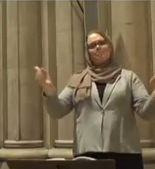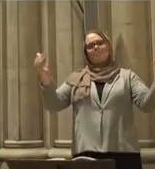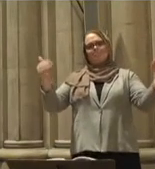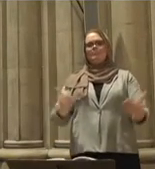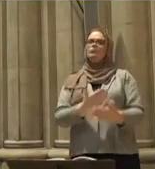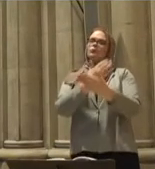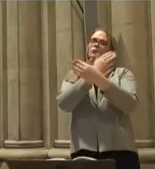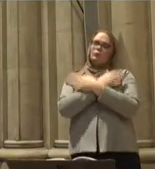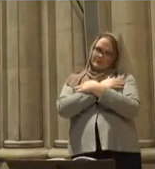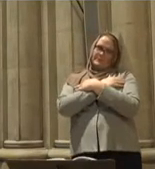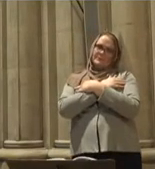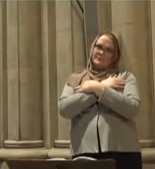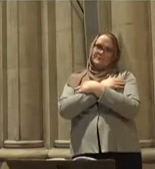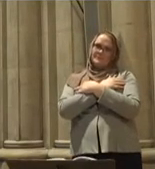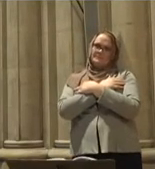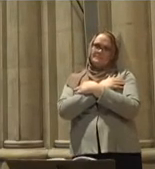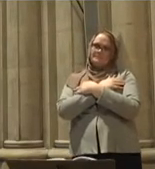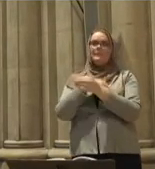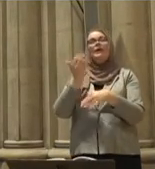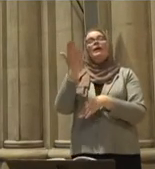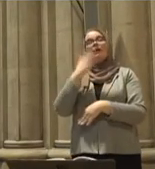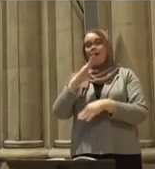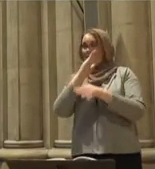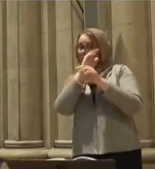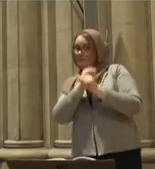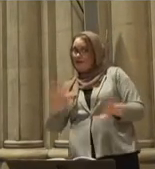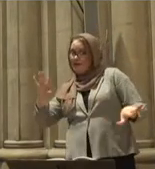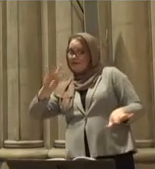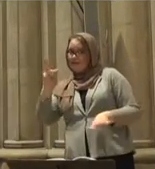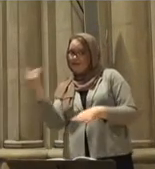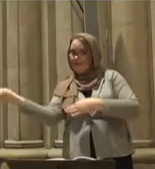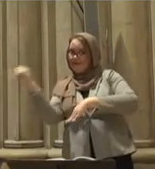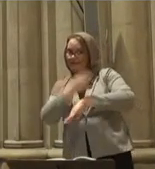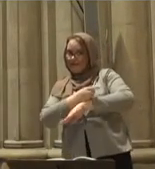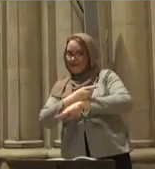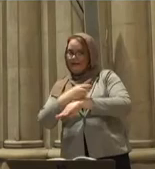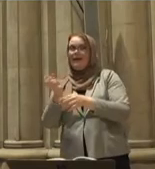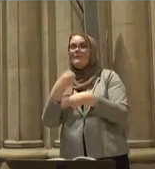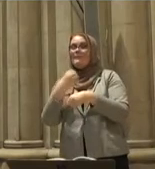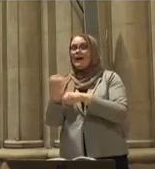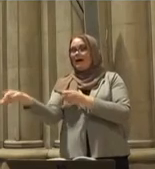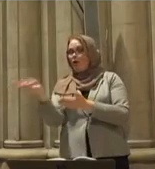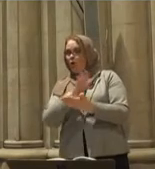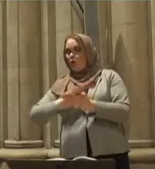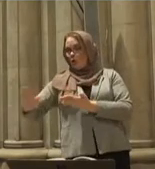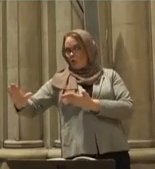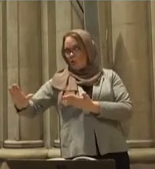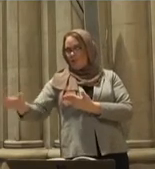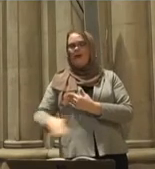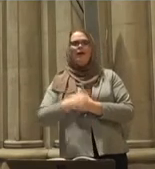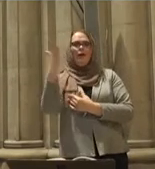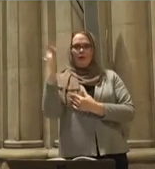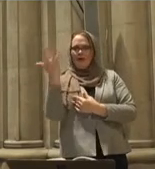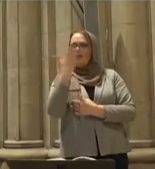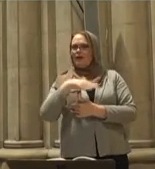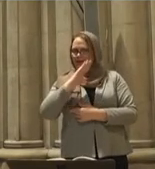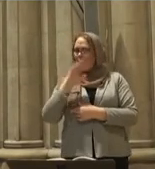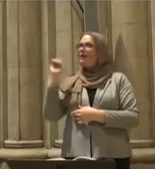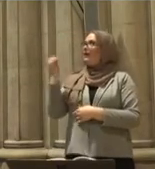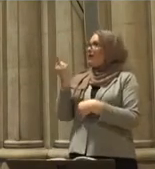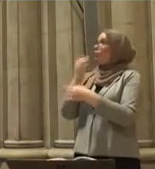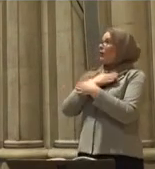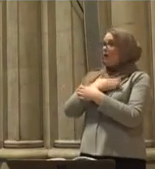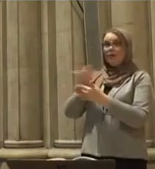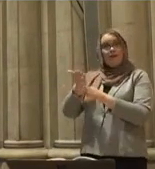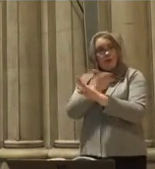done. So God blessed the seventh day and hallowed it, because on it, God rested from all the